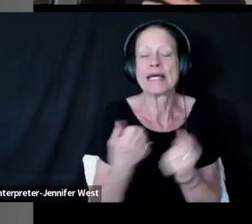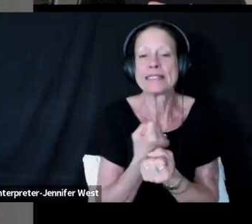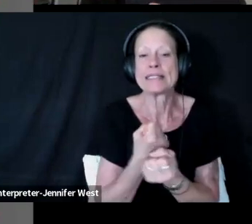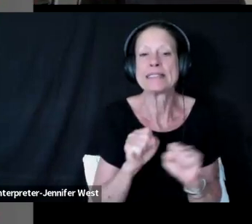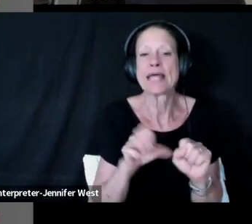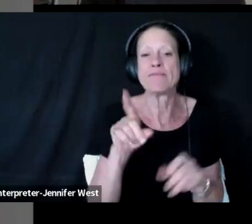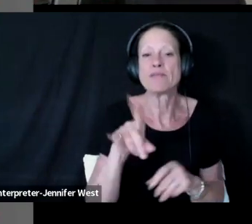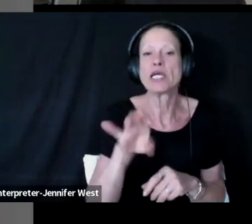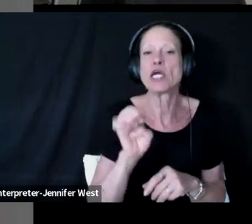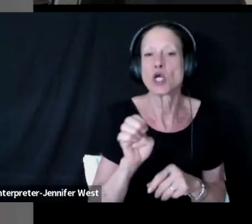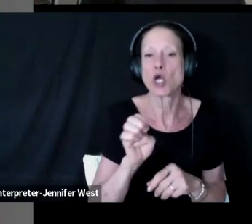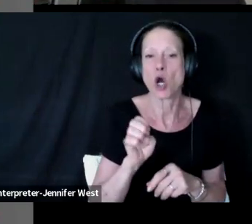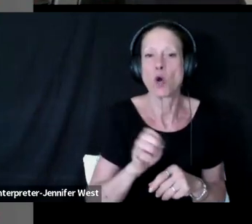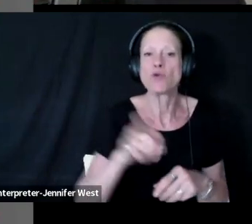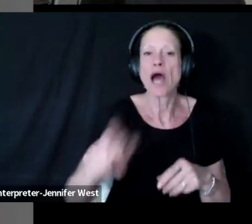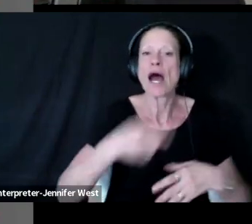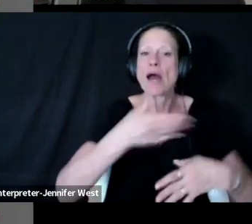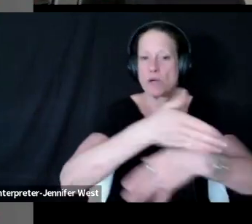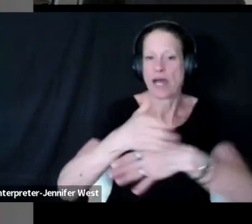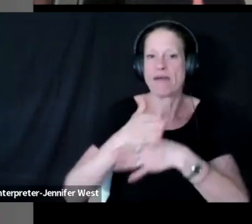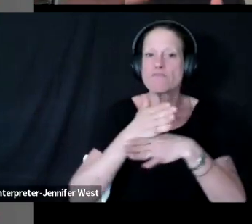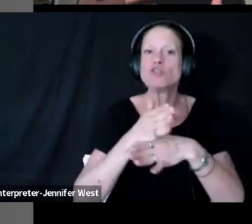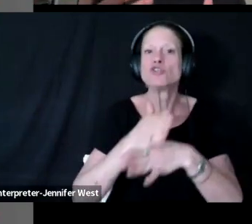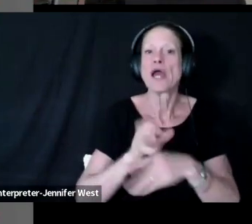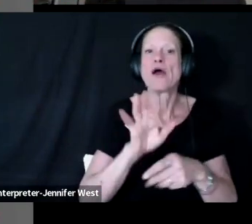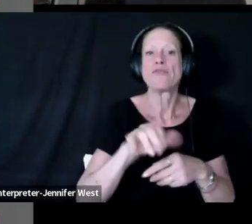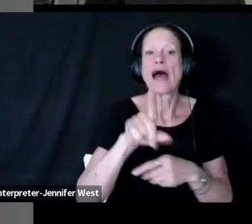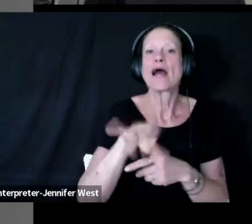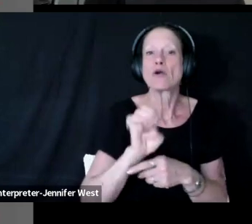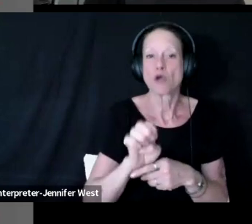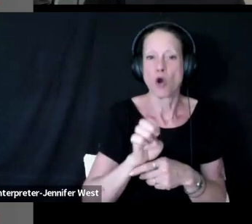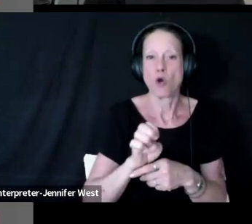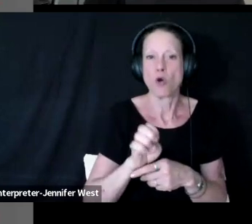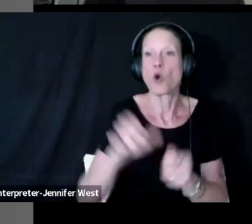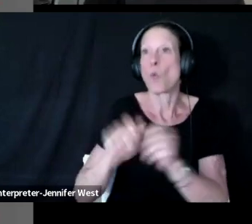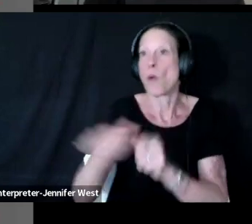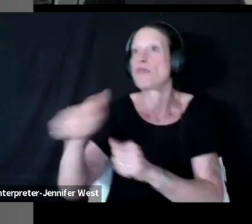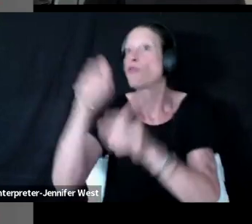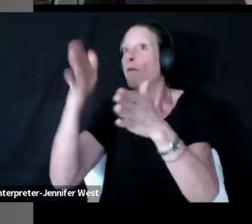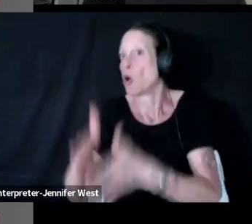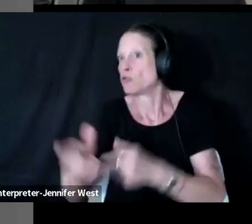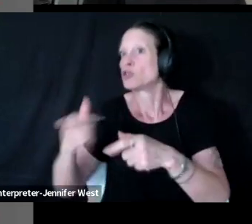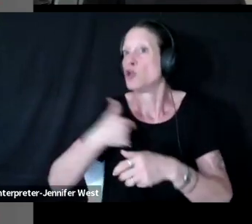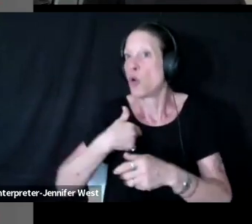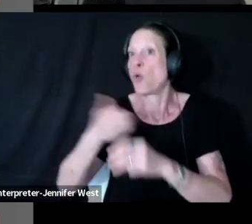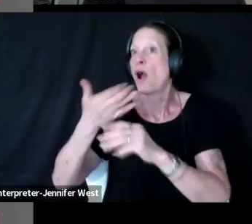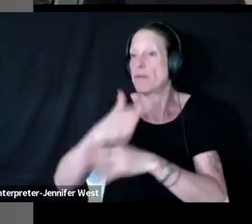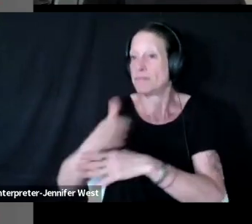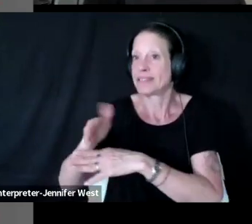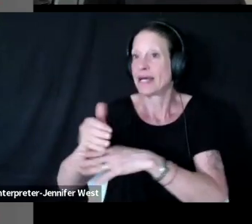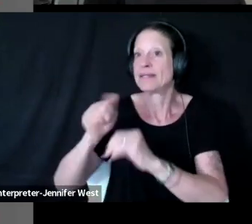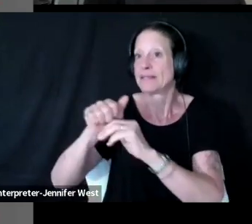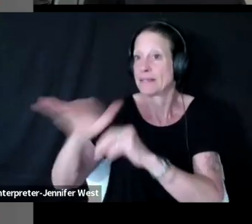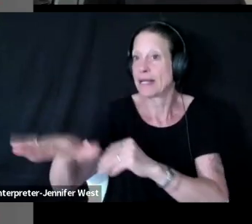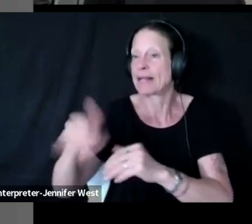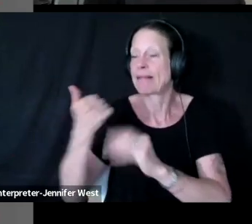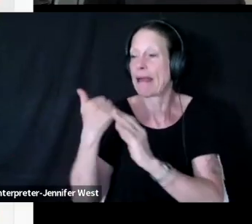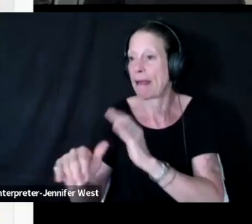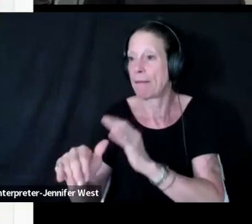with the person that I'm sending this document to for them to be able to open up that email.